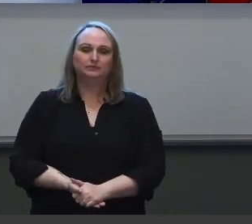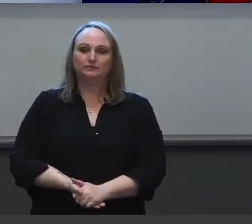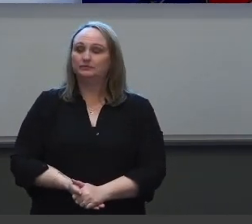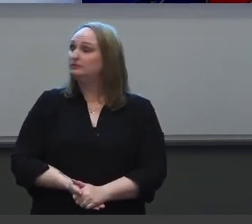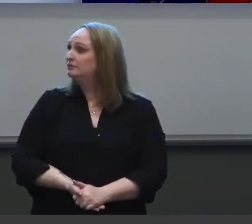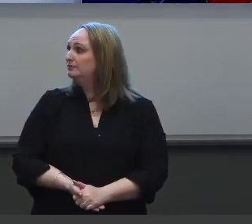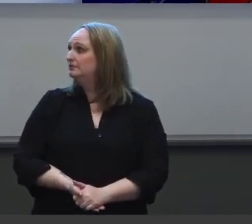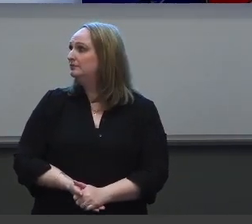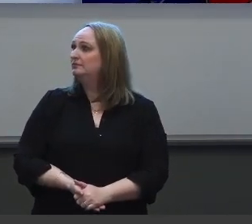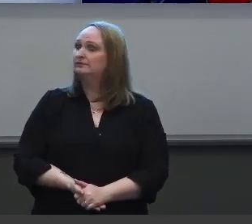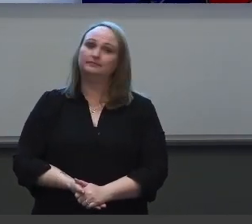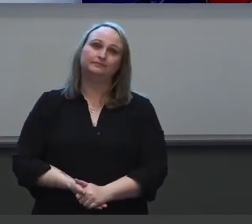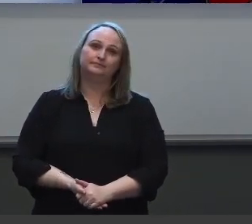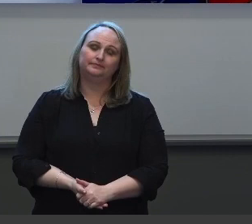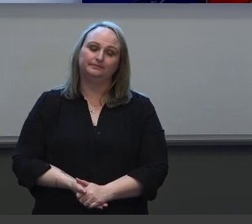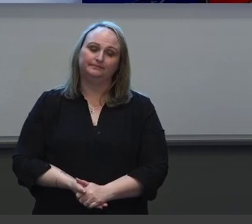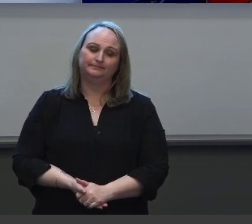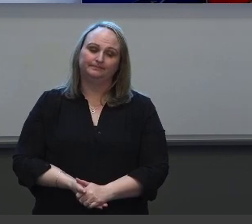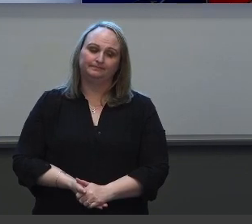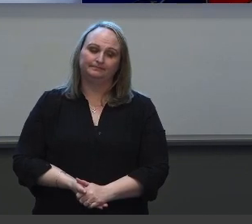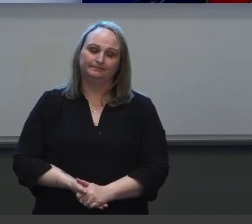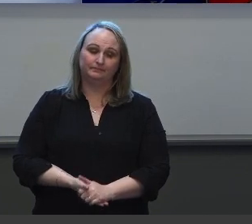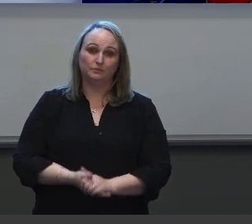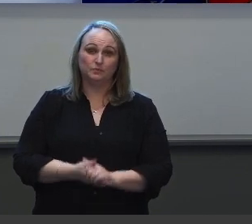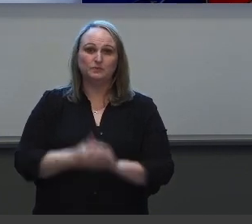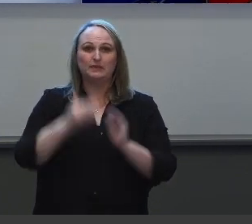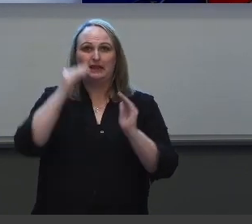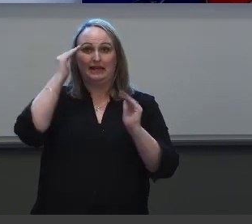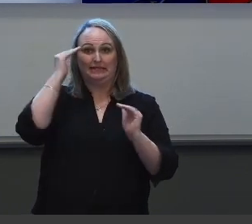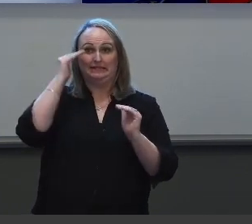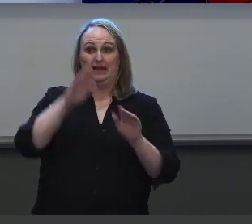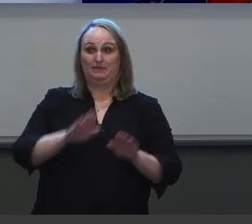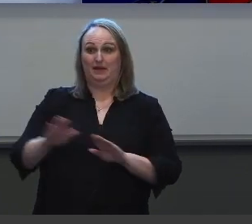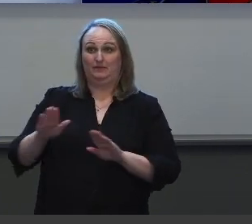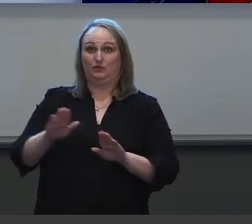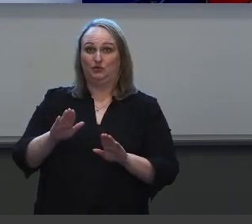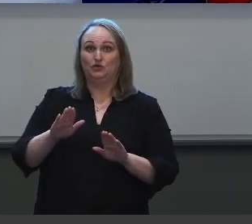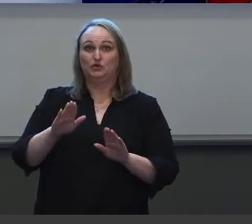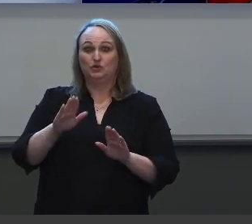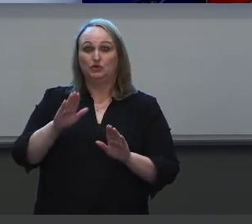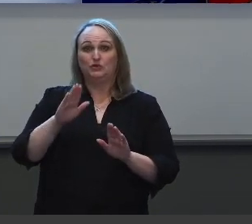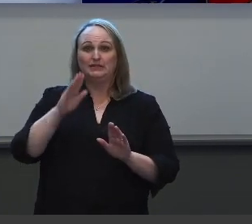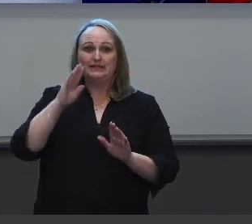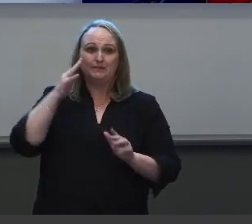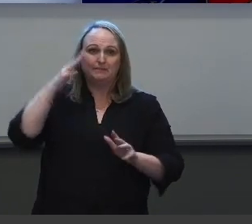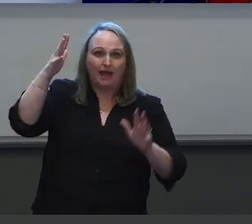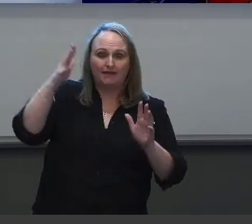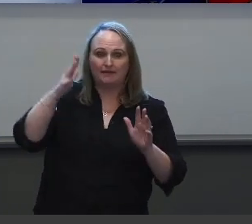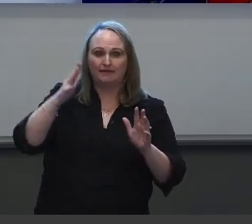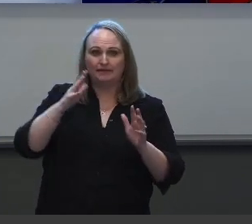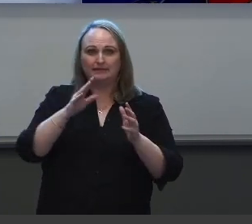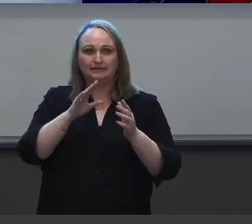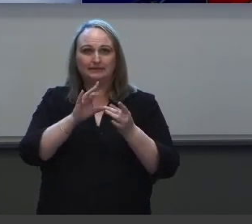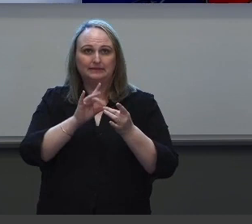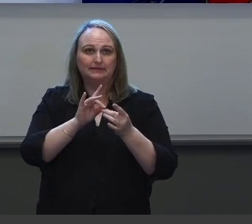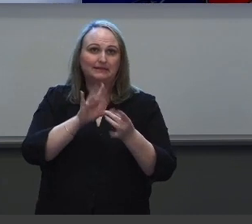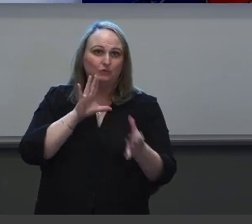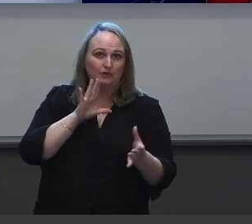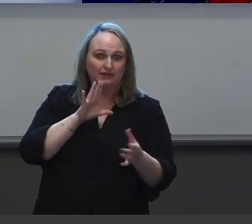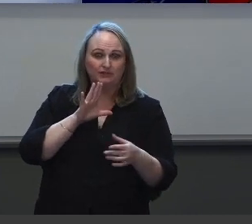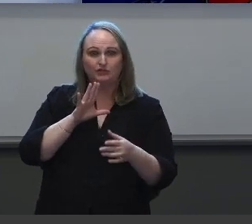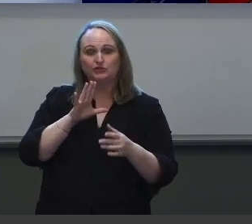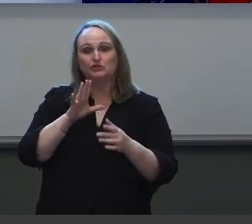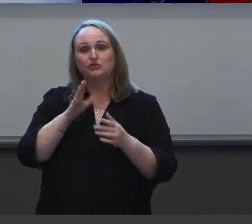Looking more specifically at anxiety behaviors across these panic, separation, social, and generalized